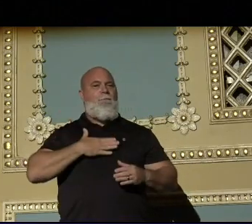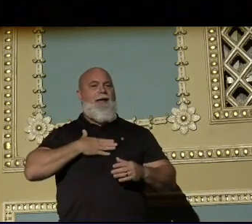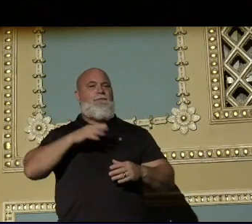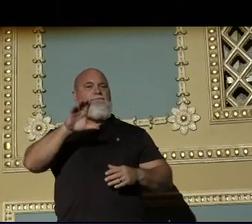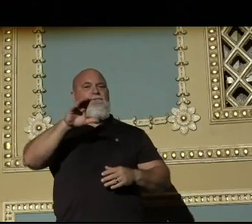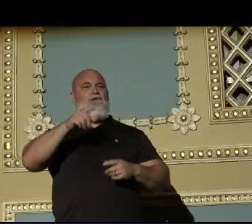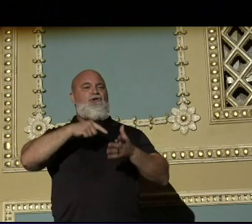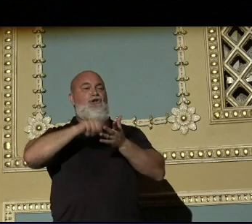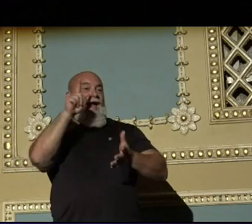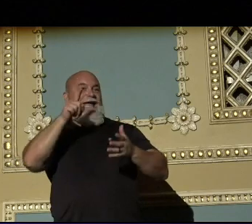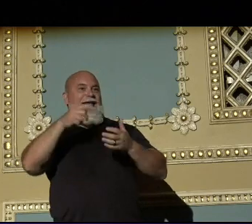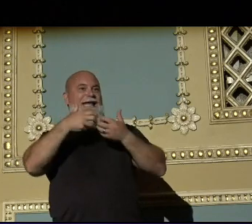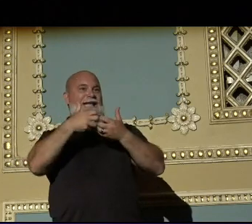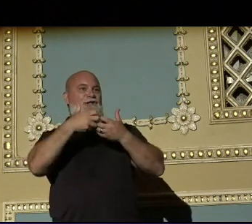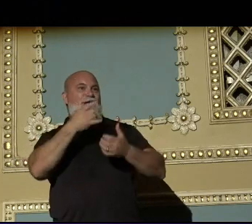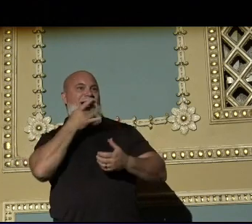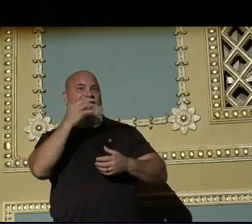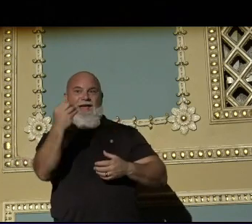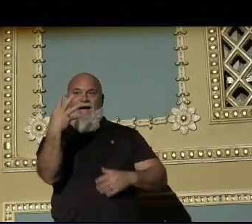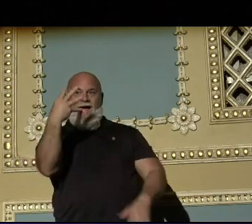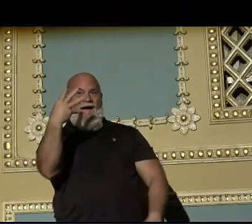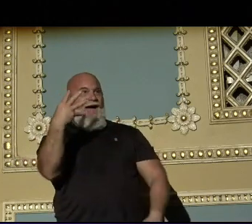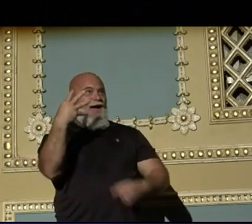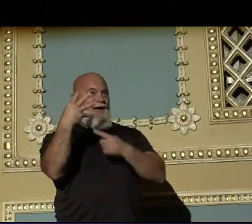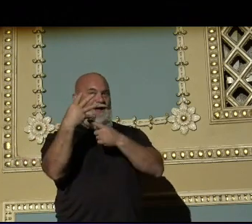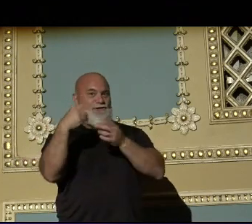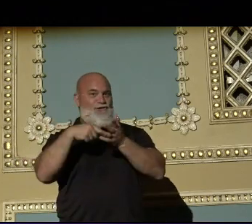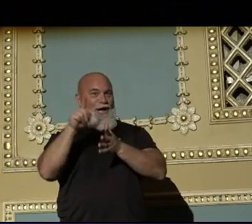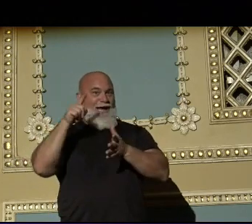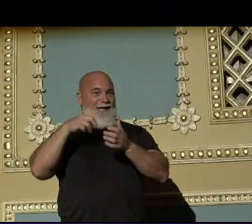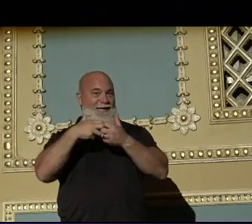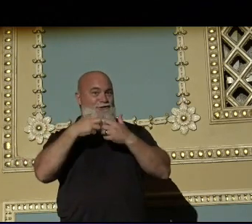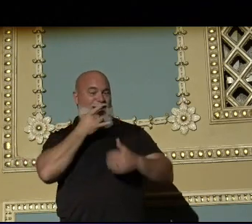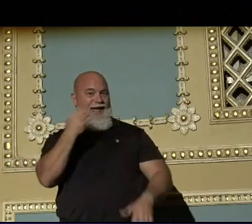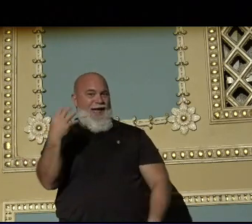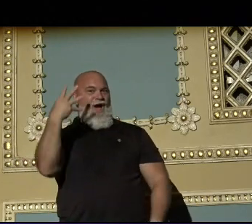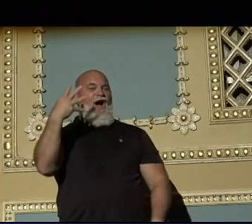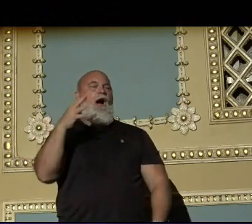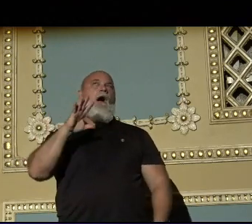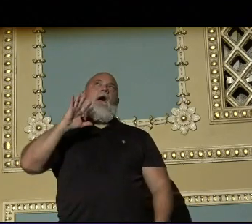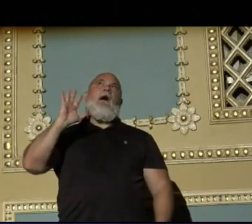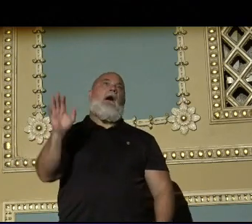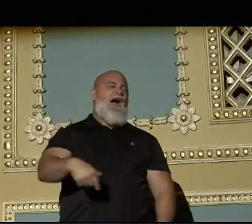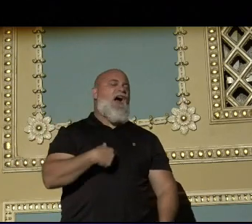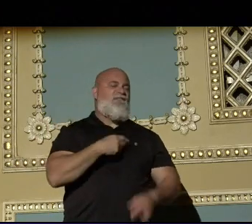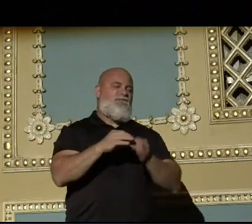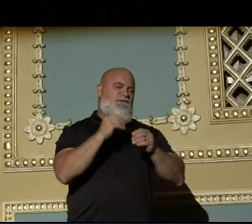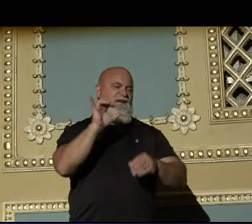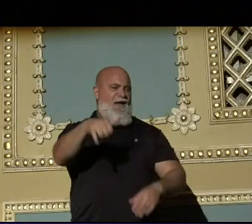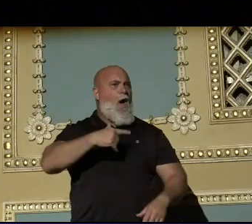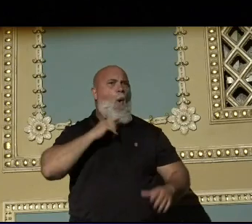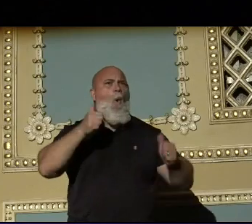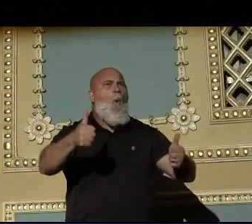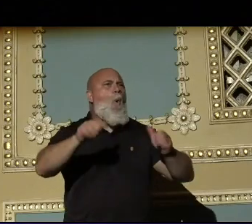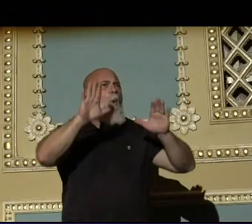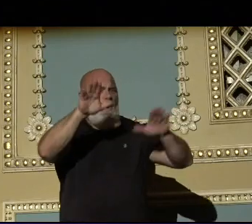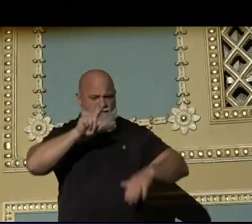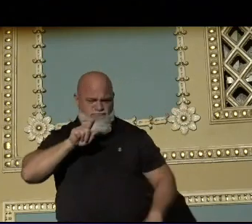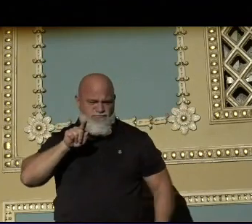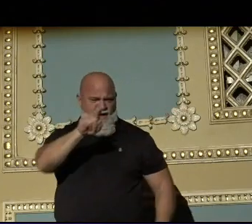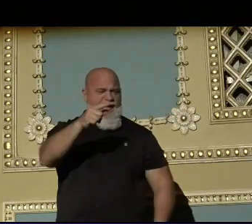my car. And I was like, Dad, you know, the check engine light came on. And he's like, oh, I can take care of it. I was like, great. So he goes out there